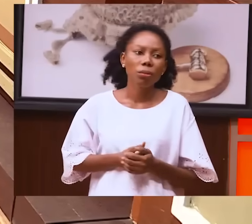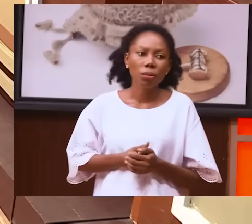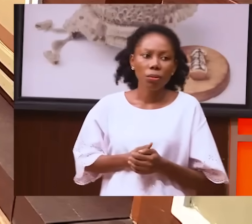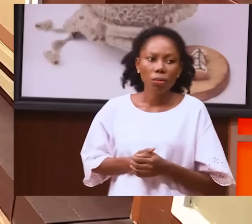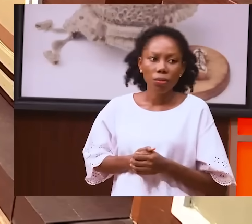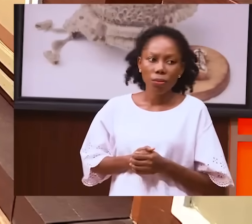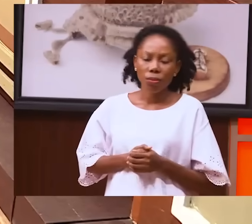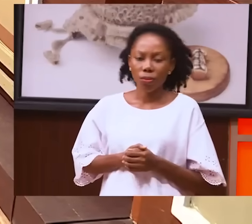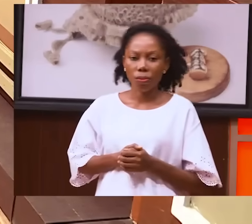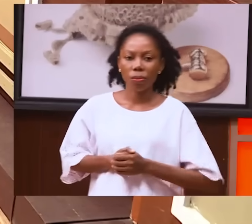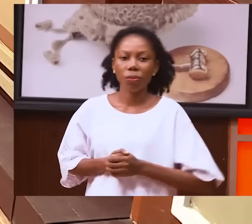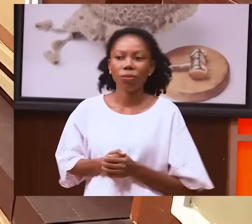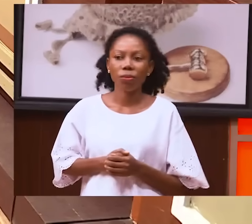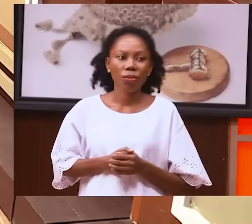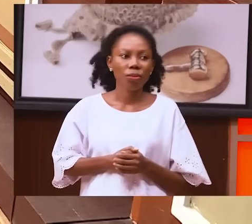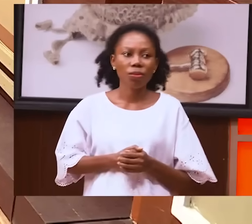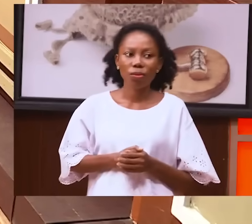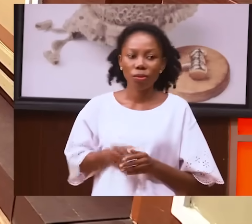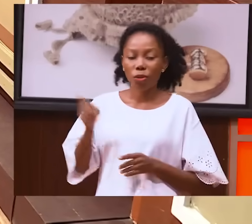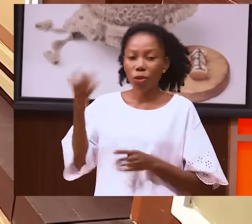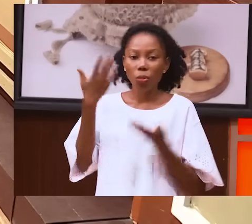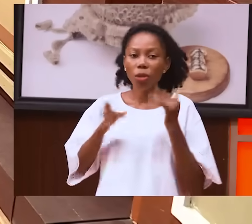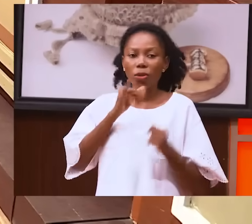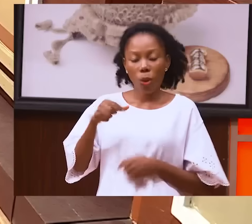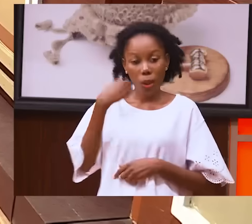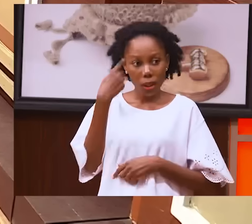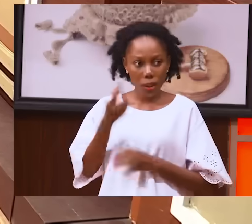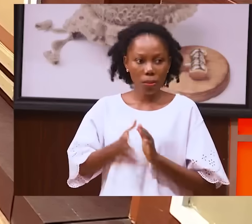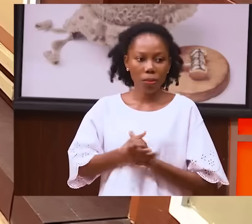me tell you what usually happens, because you might not understand.